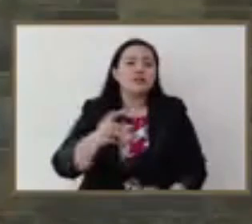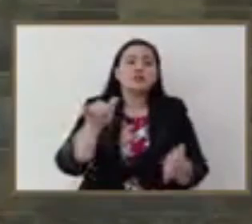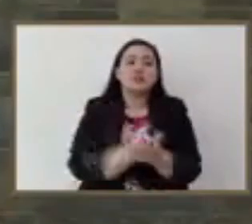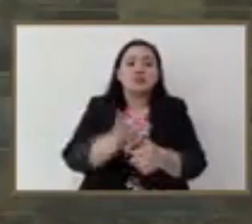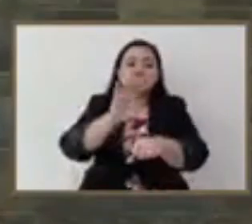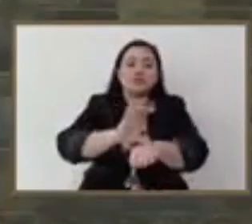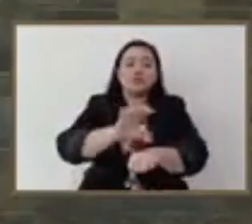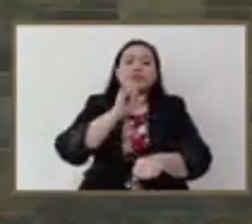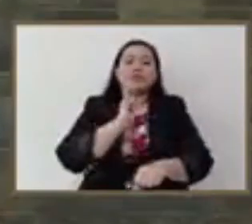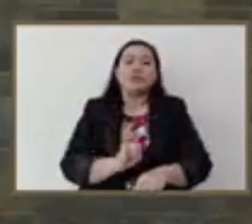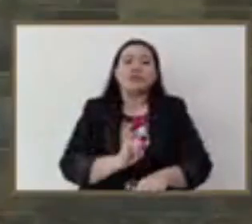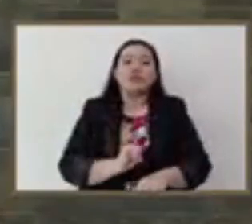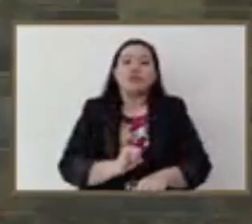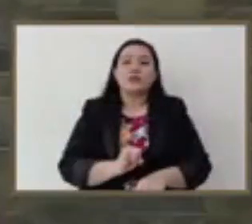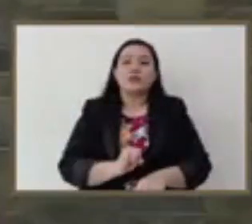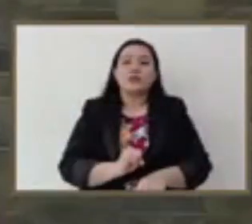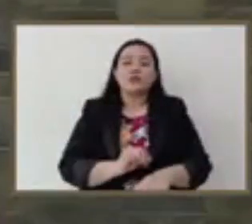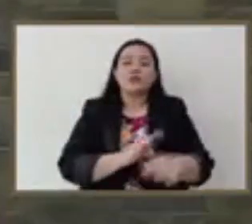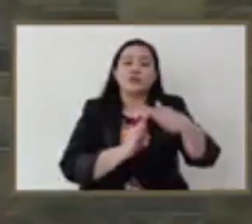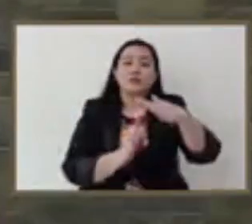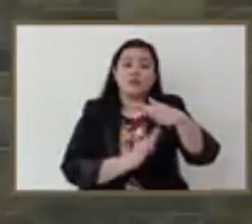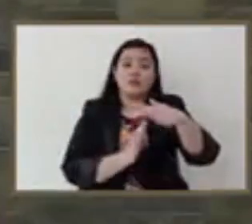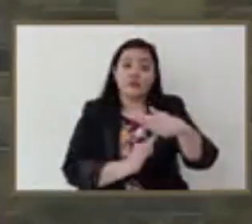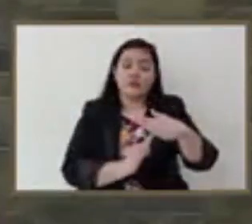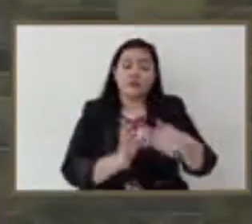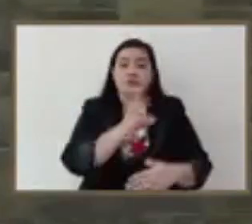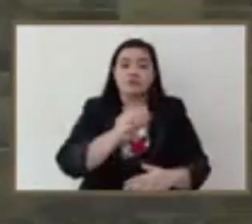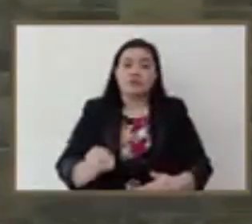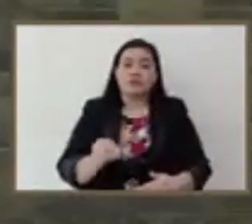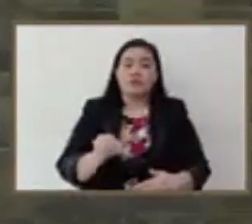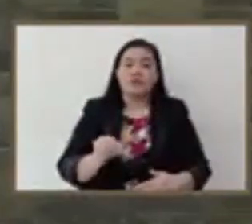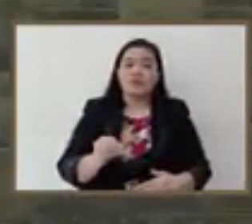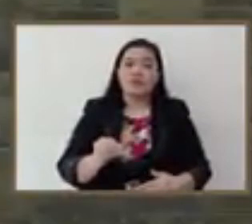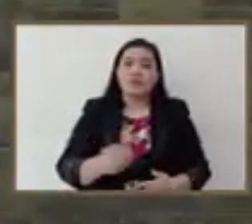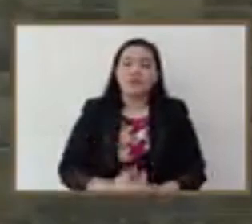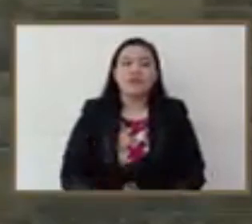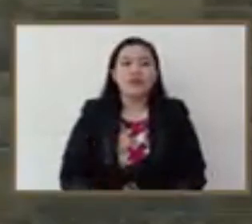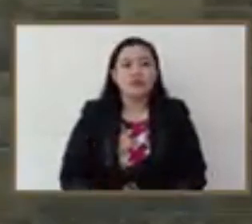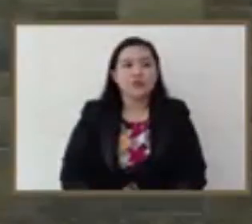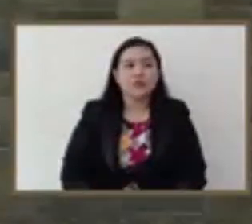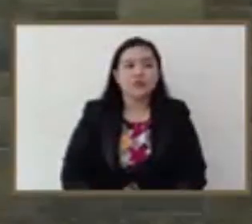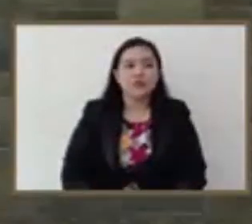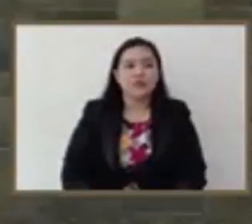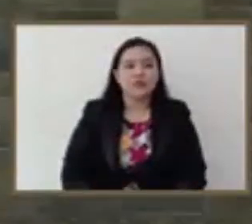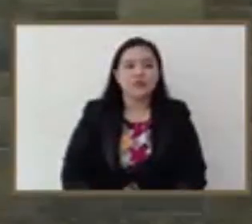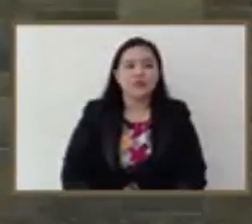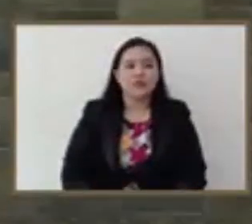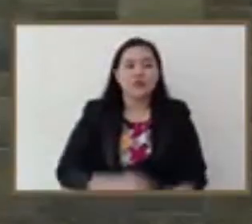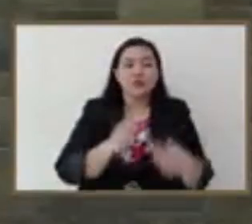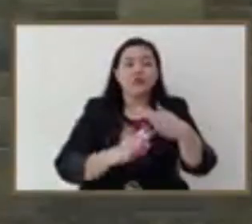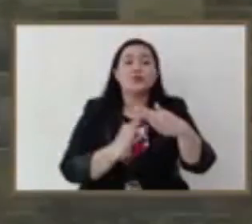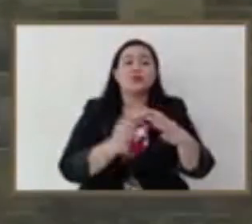of the truth. All right? Hindi po ito nagkakaiba sa sinabi ni Paul dito. If the church is